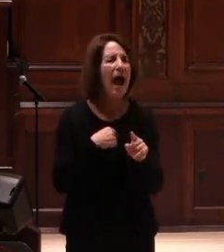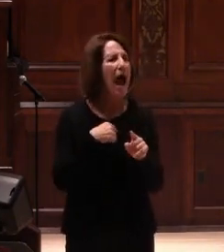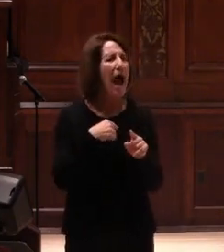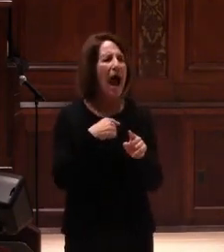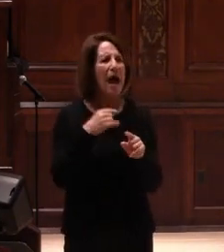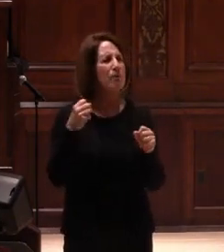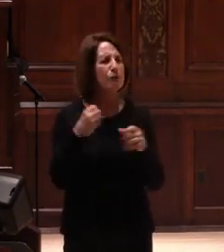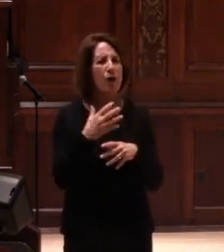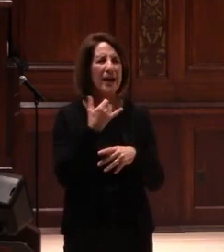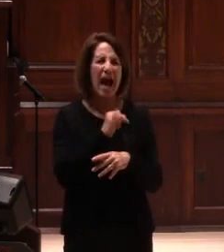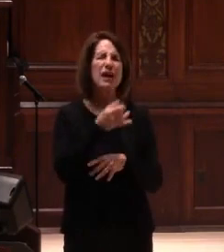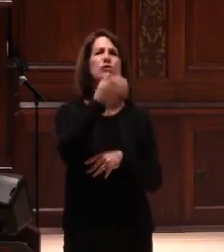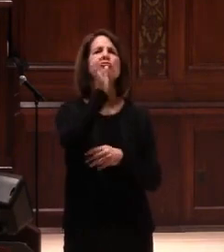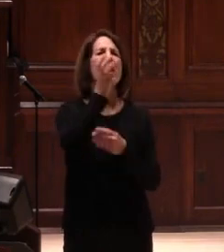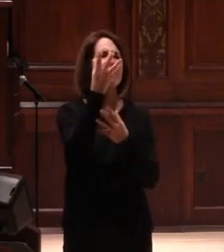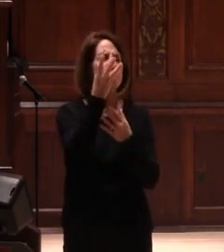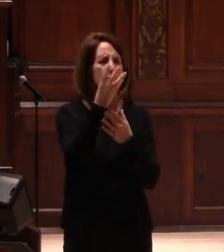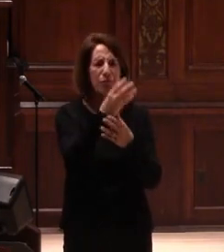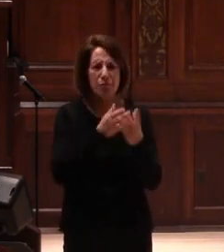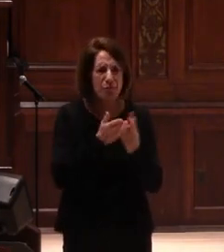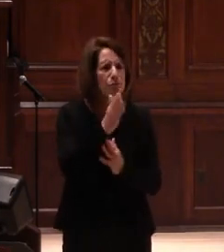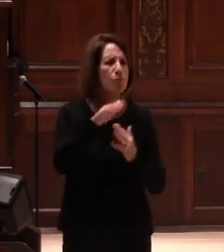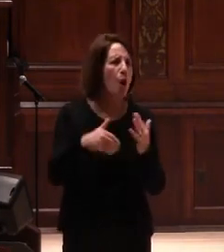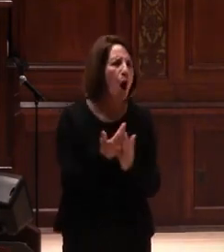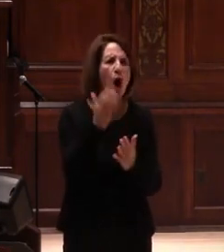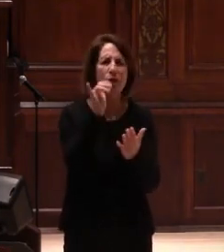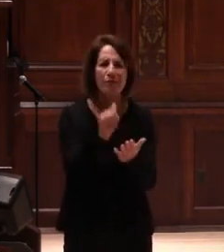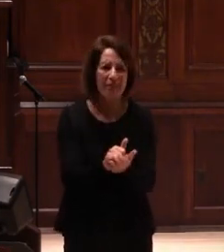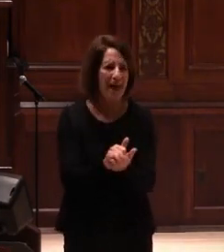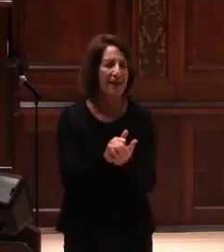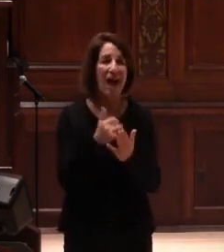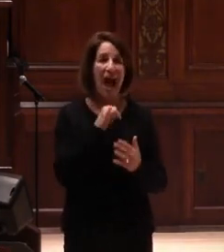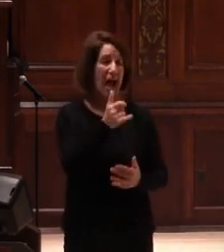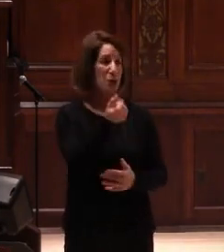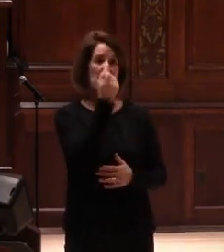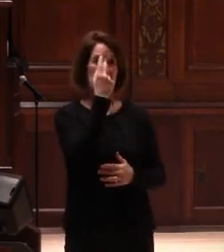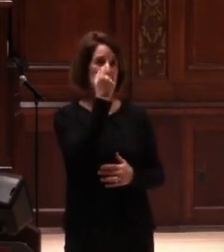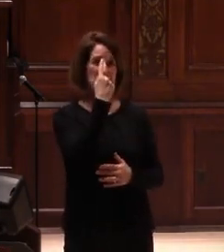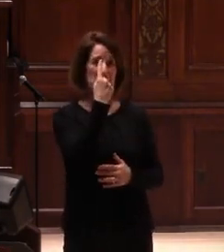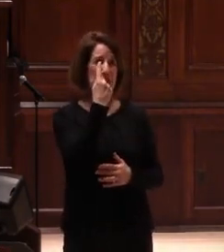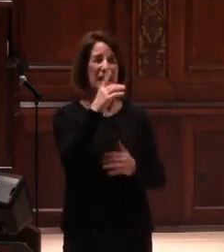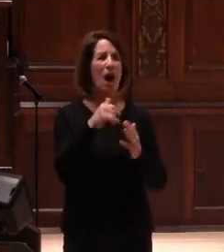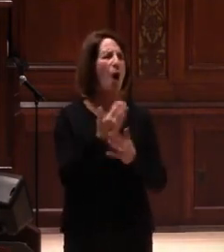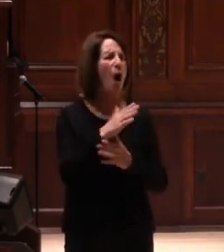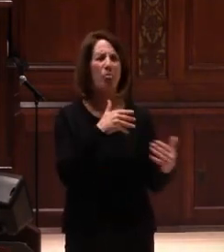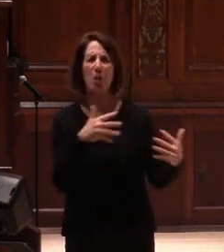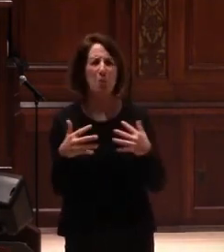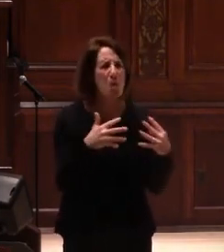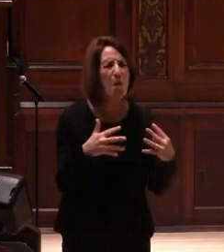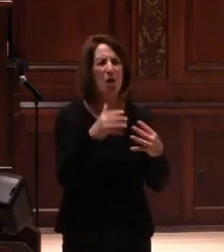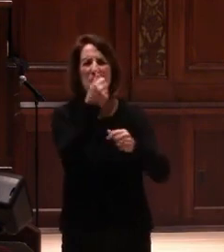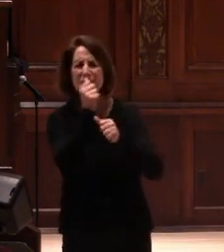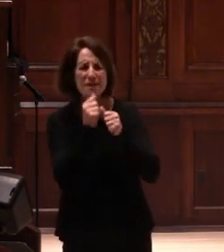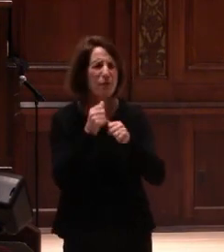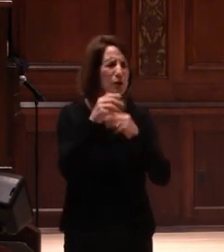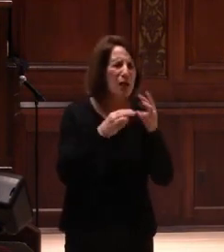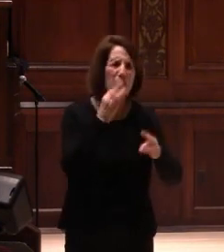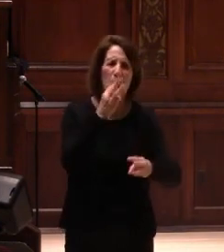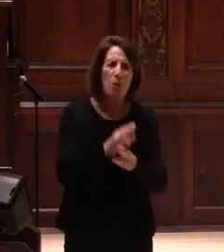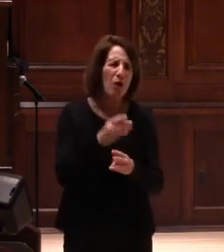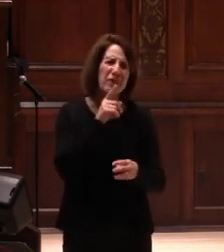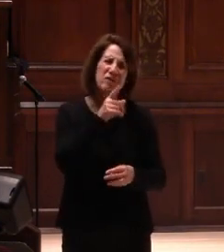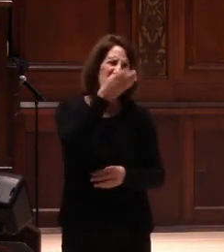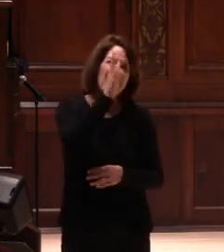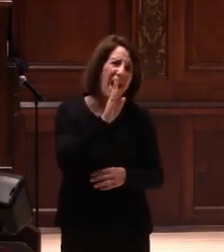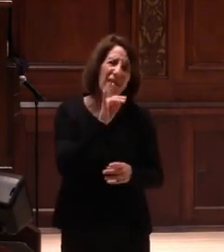through all of that. And I don't really understand how, with all of the war and the suffering and bad things in the world, there's going to be a God